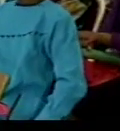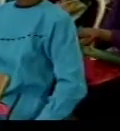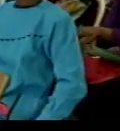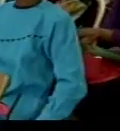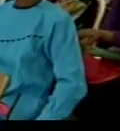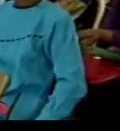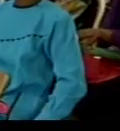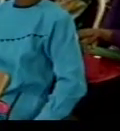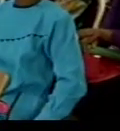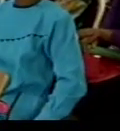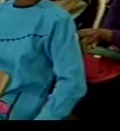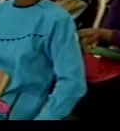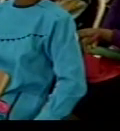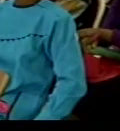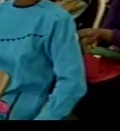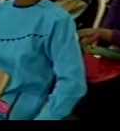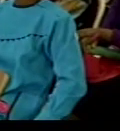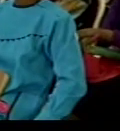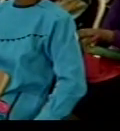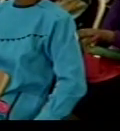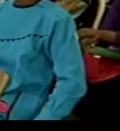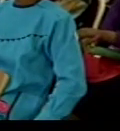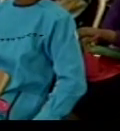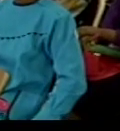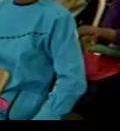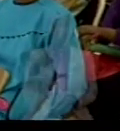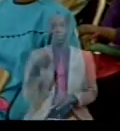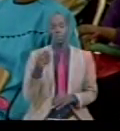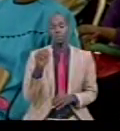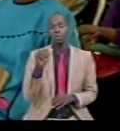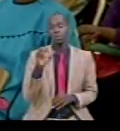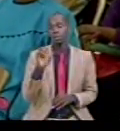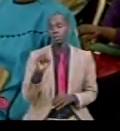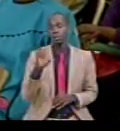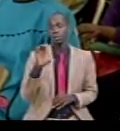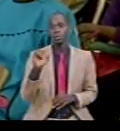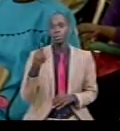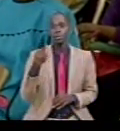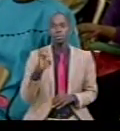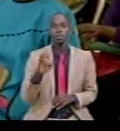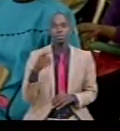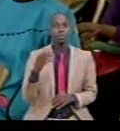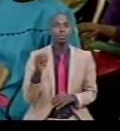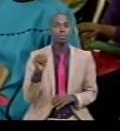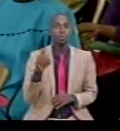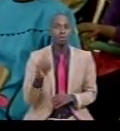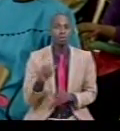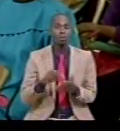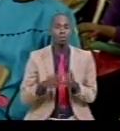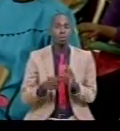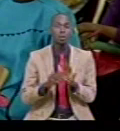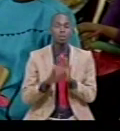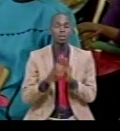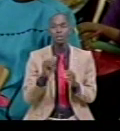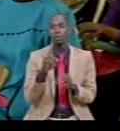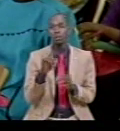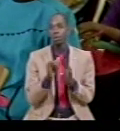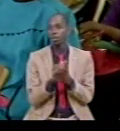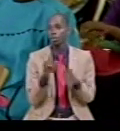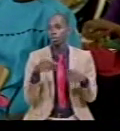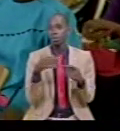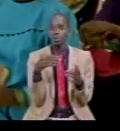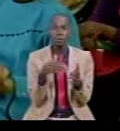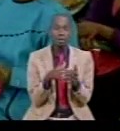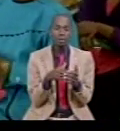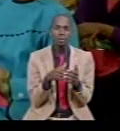good I don't really I just wanted more light about the escape goat is it that Jesus is the